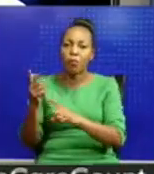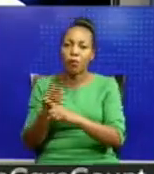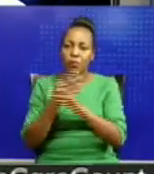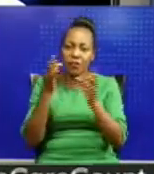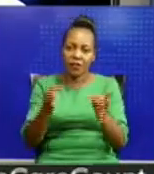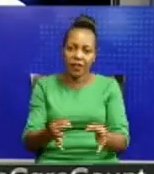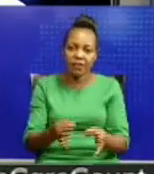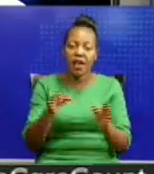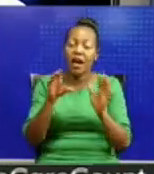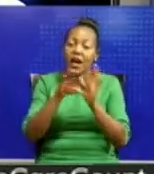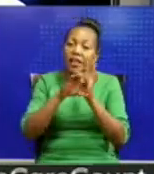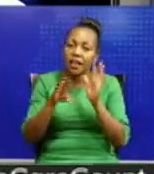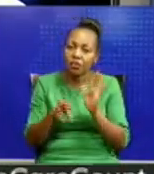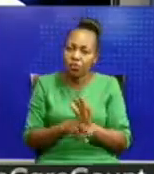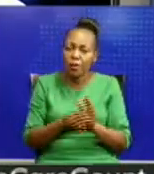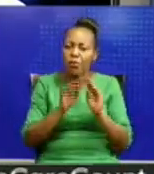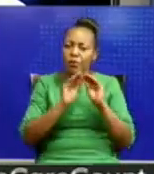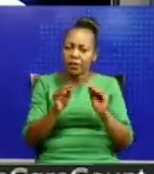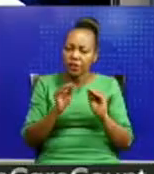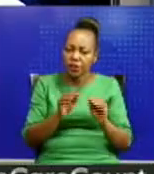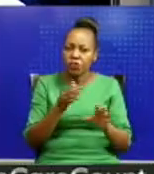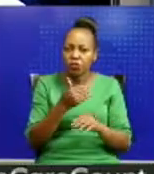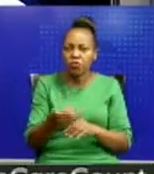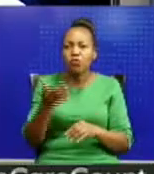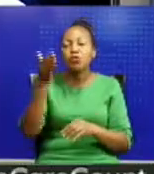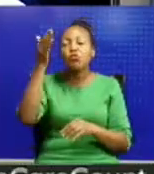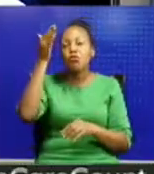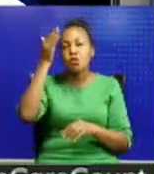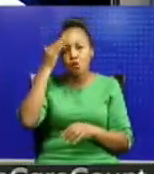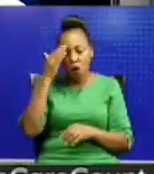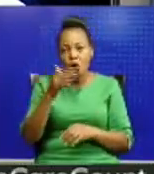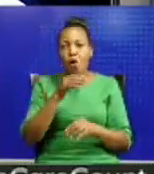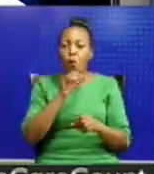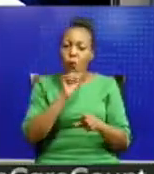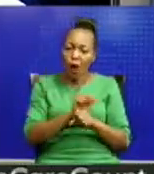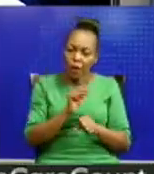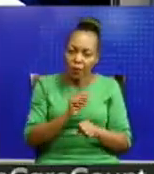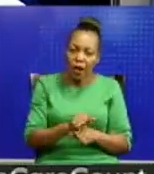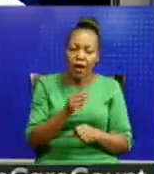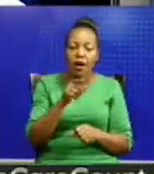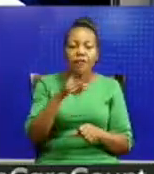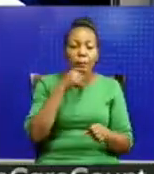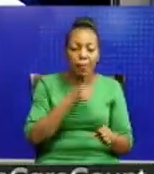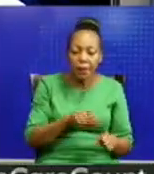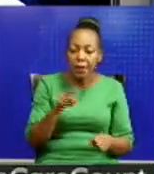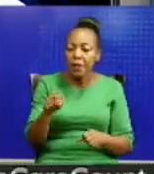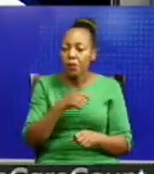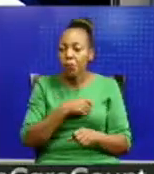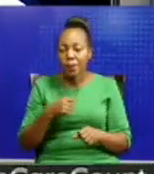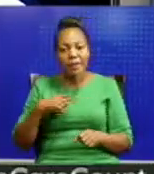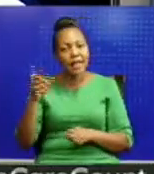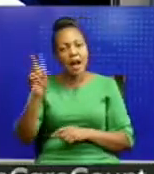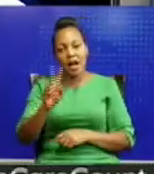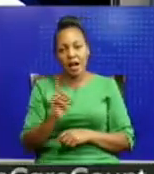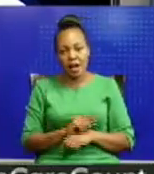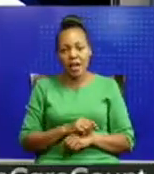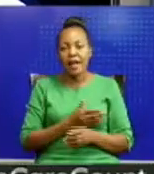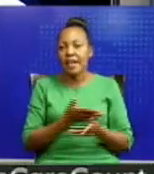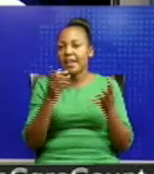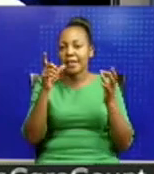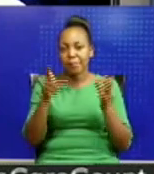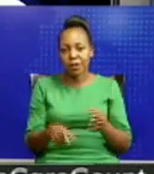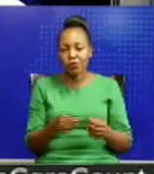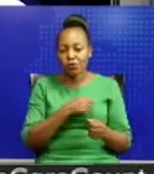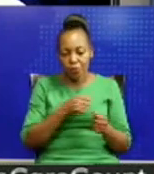also the curriculum, so that the children we teach learn to know that doing this work has nothing to do with gender.